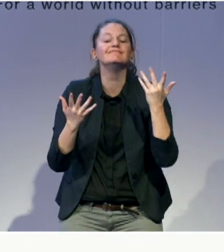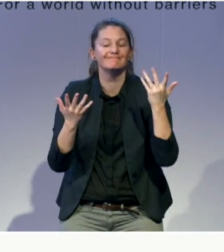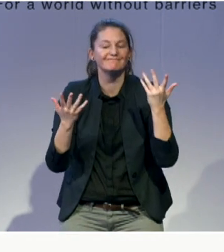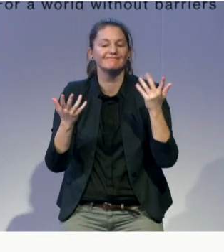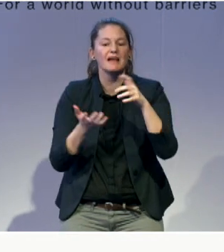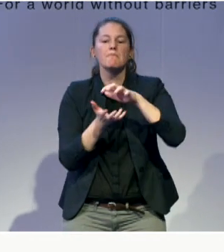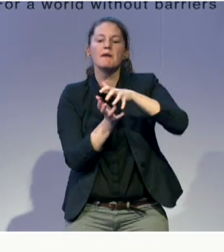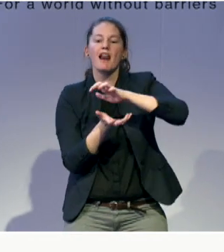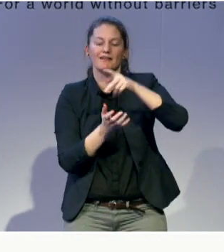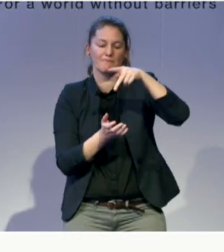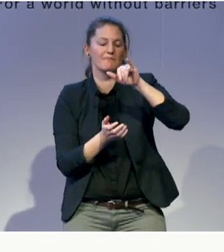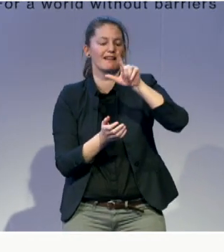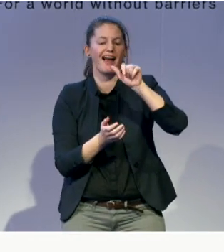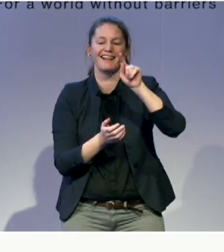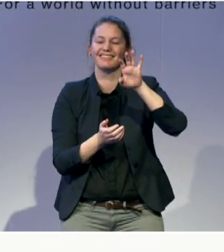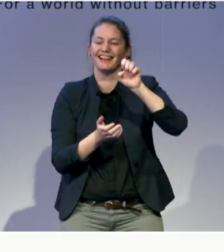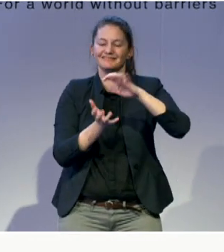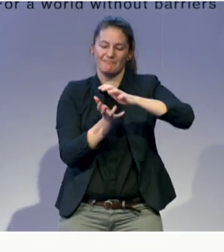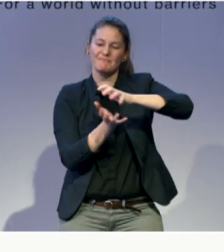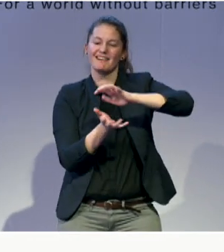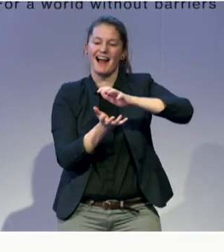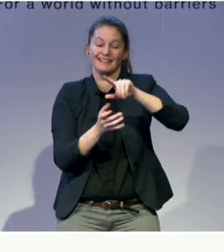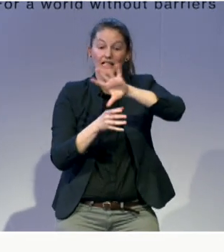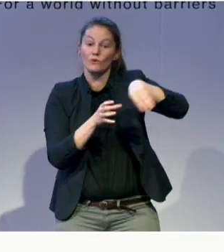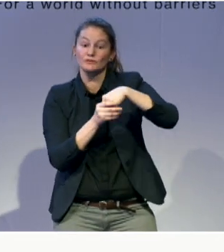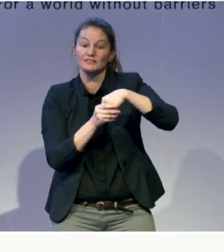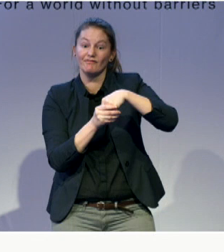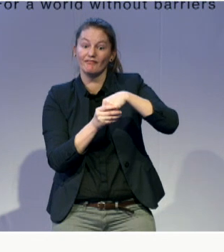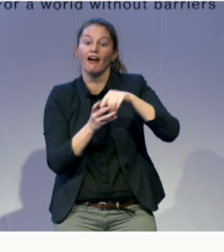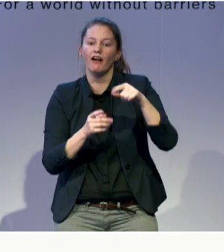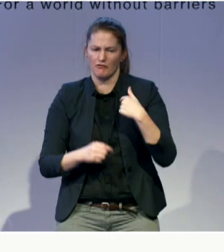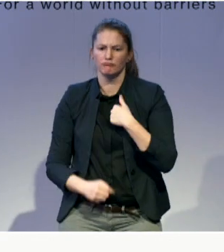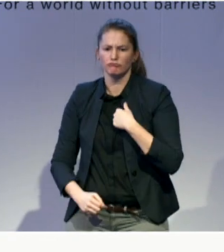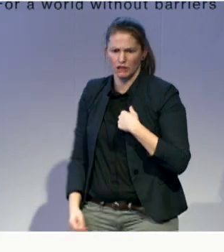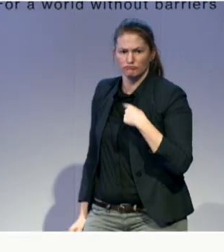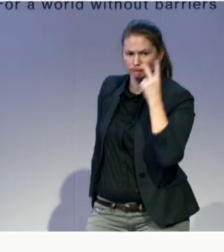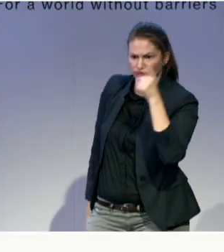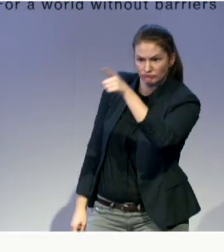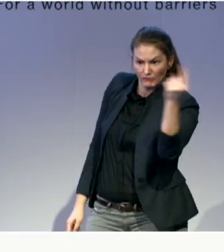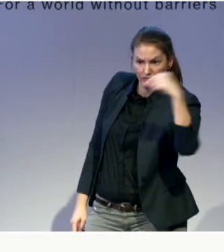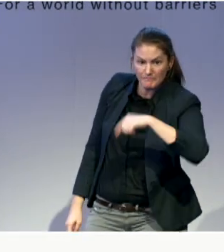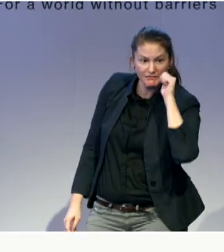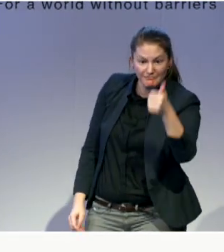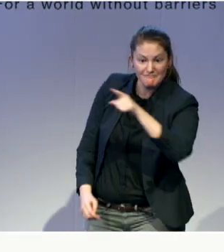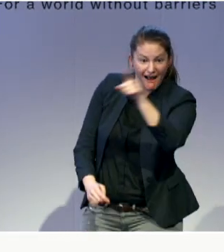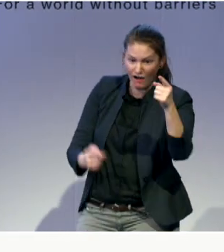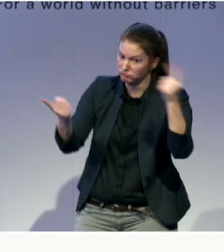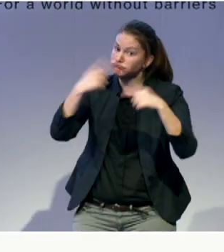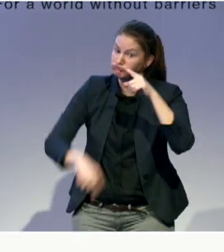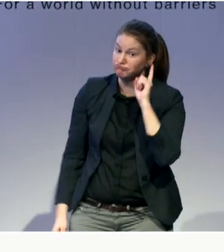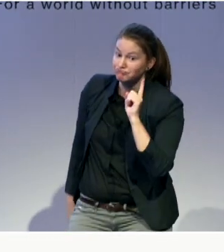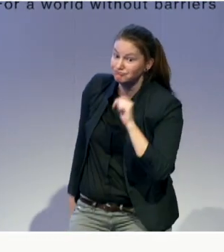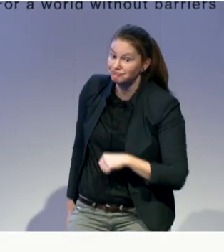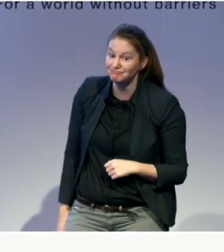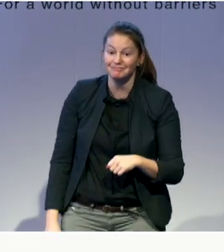So I expect you here tomorrow at 9 a.m. But before we leave, and we have food and we